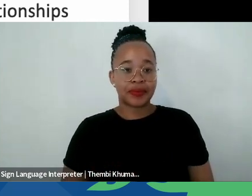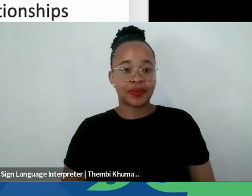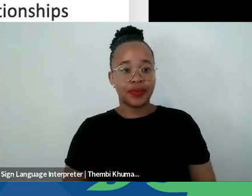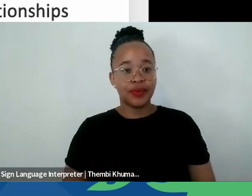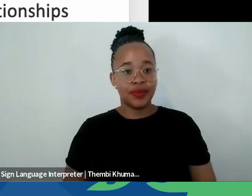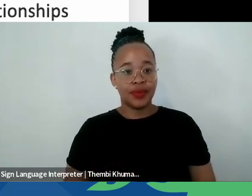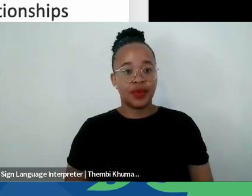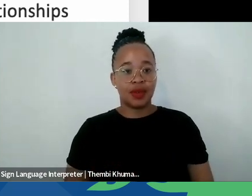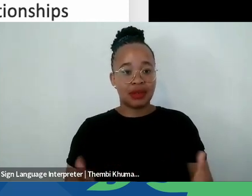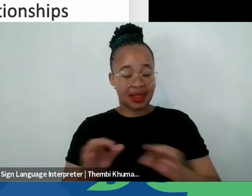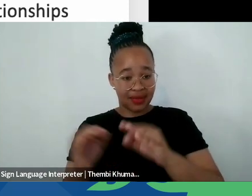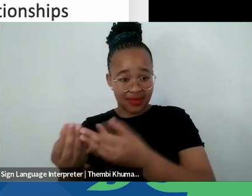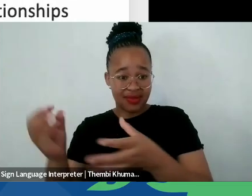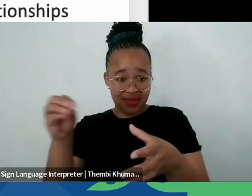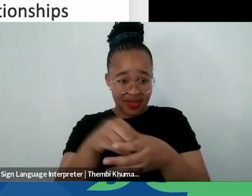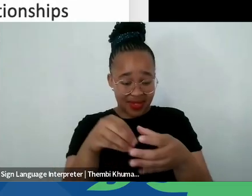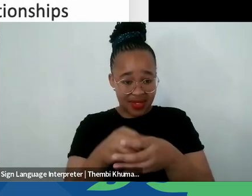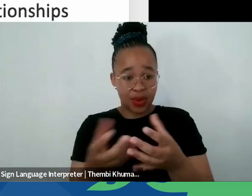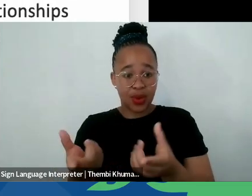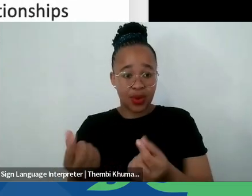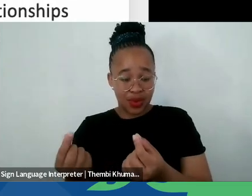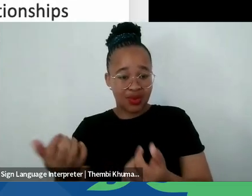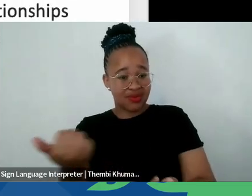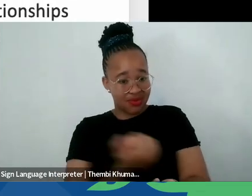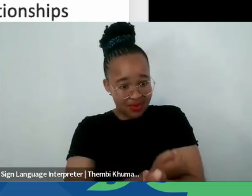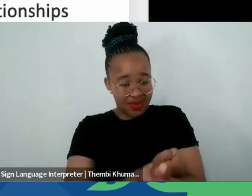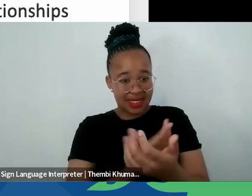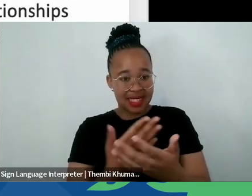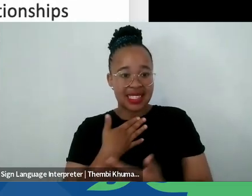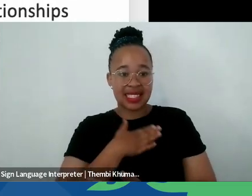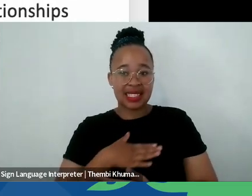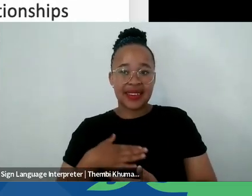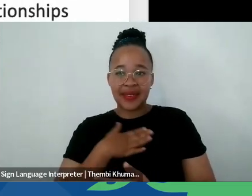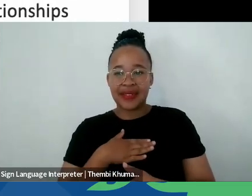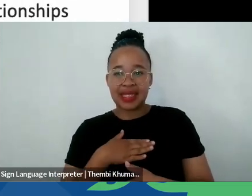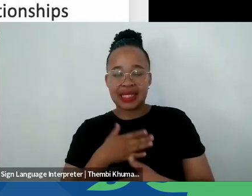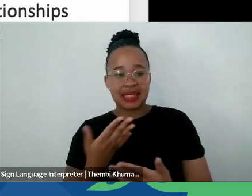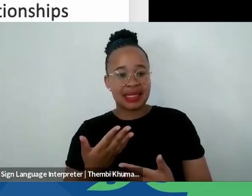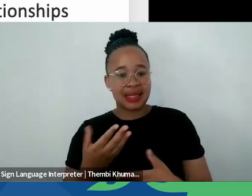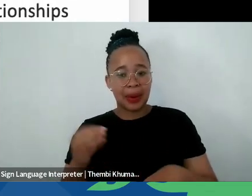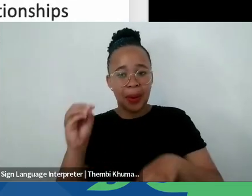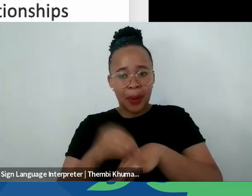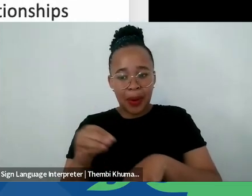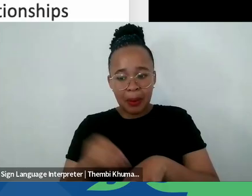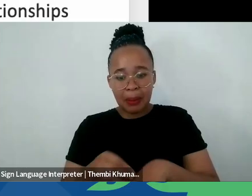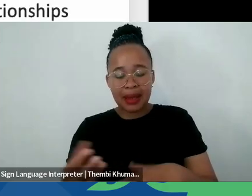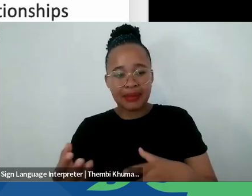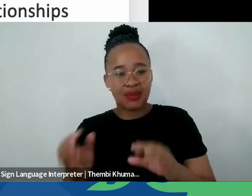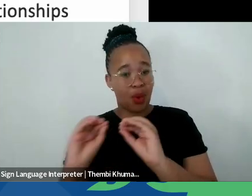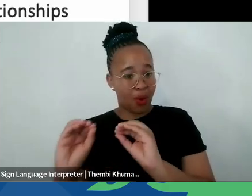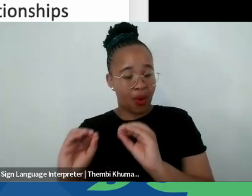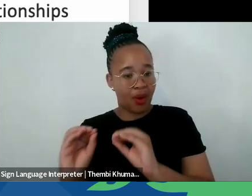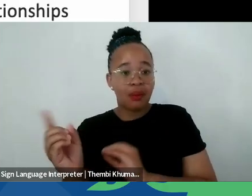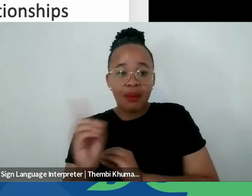left them with almost a very deep sense of unresolved trauma. Their relations are